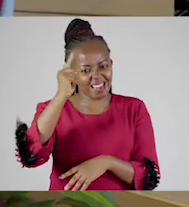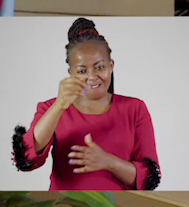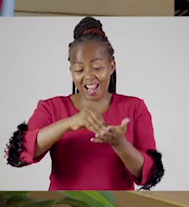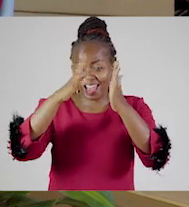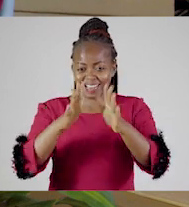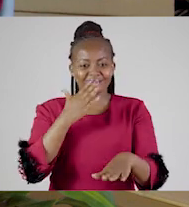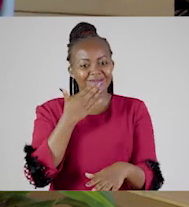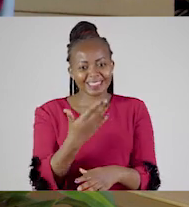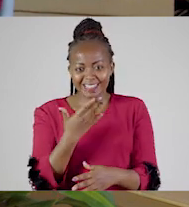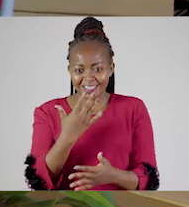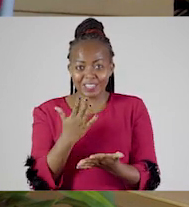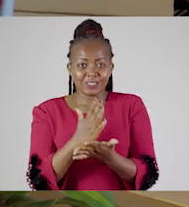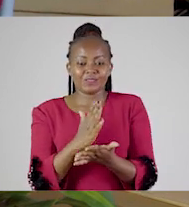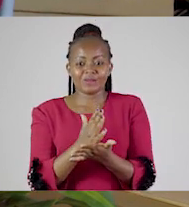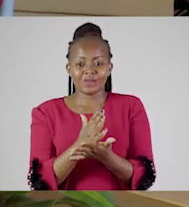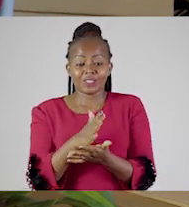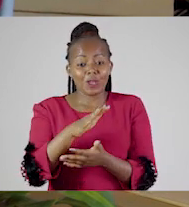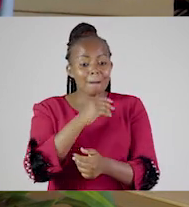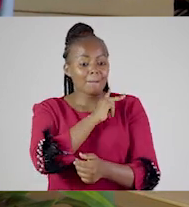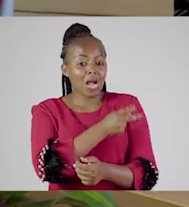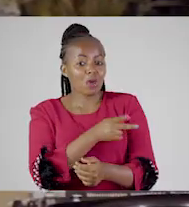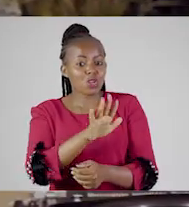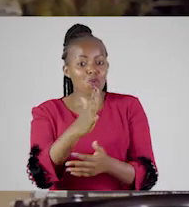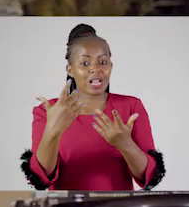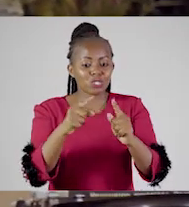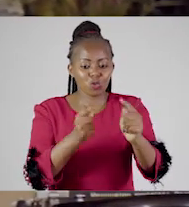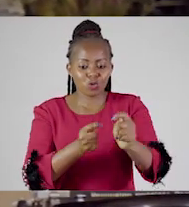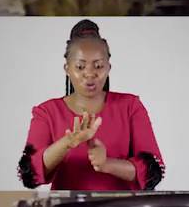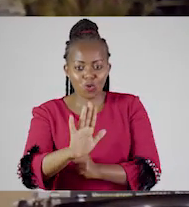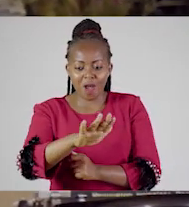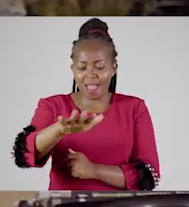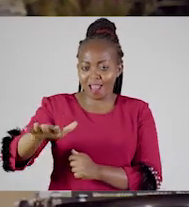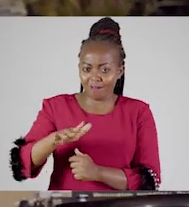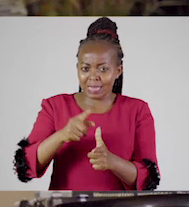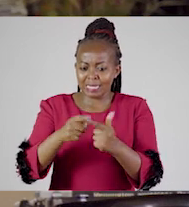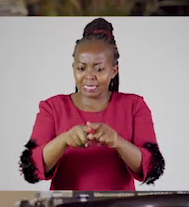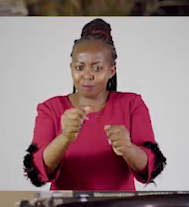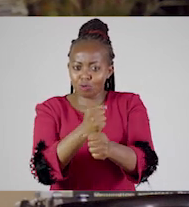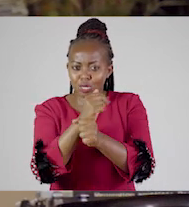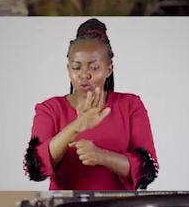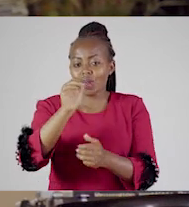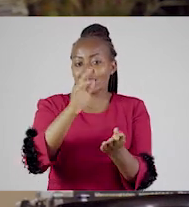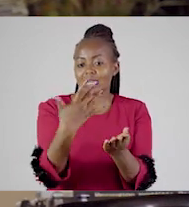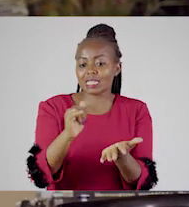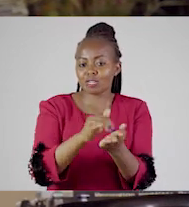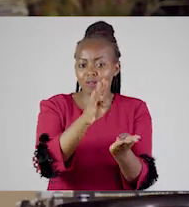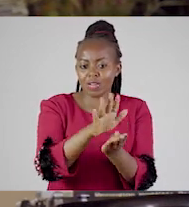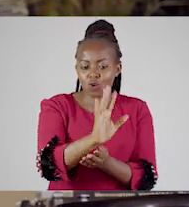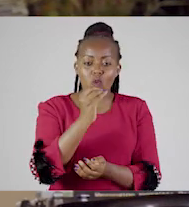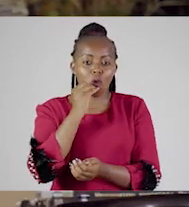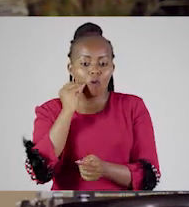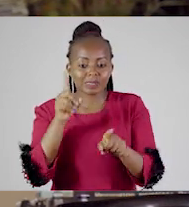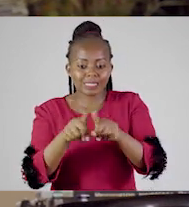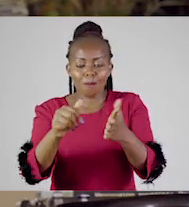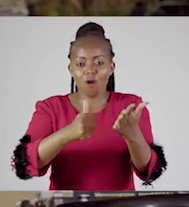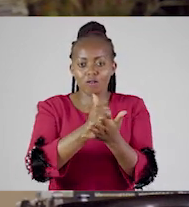student. Thank you. The power is in your hands to control your immediate environment and to protect your archives in your homes